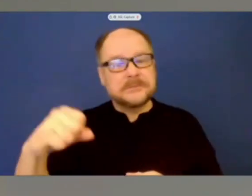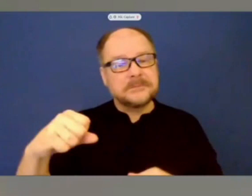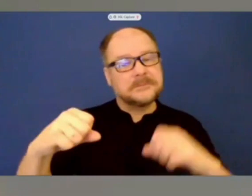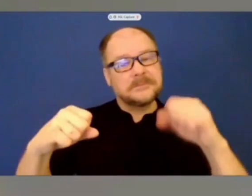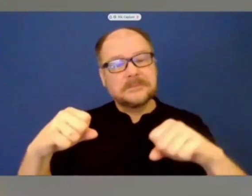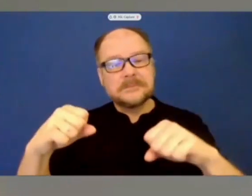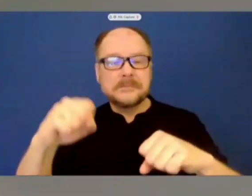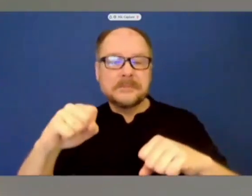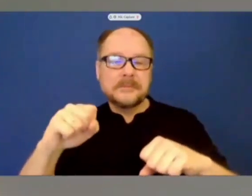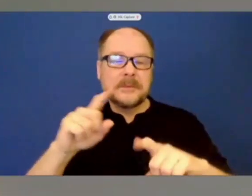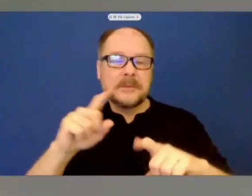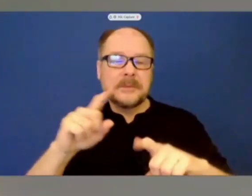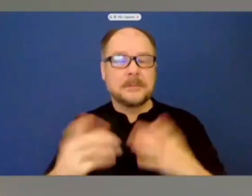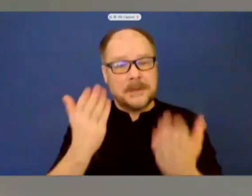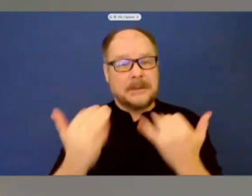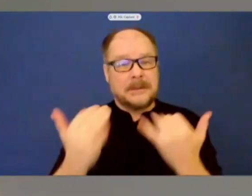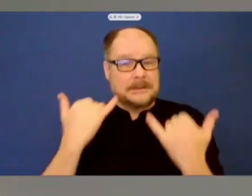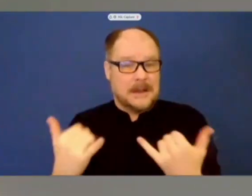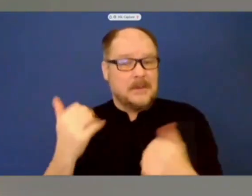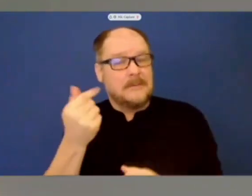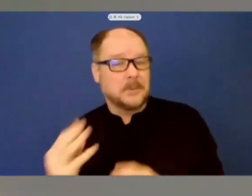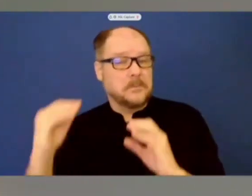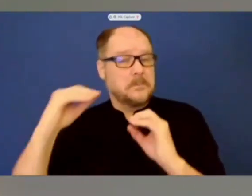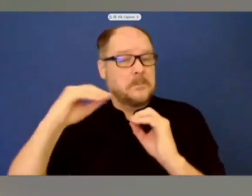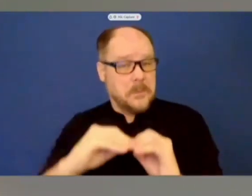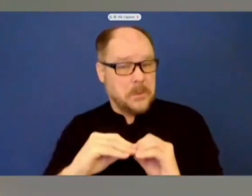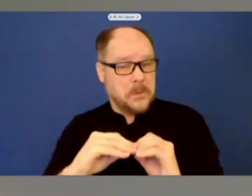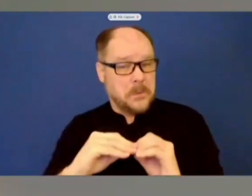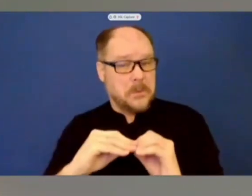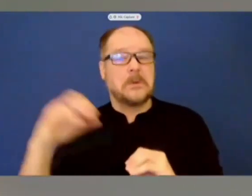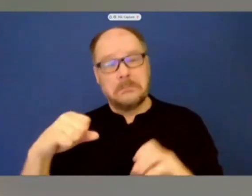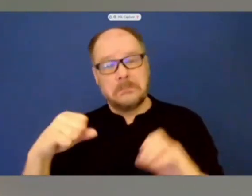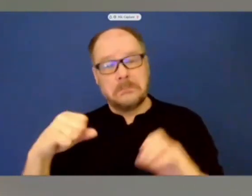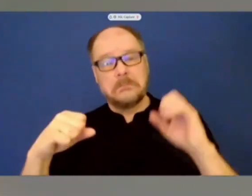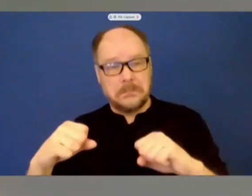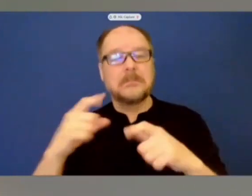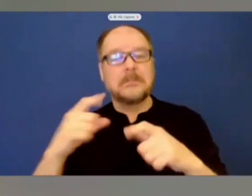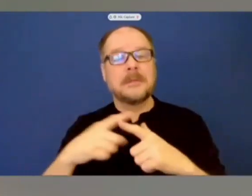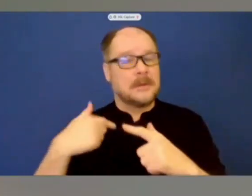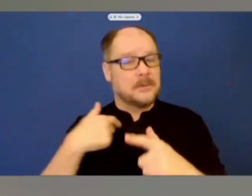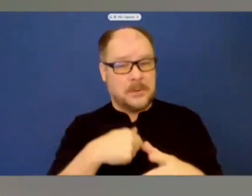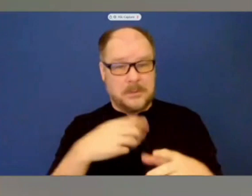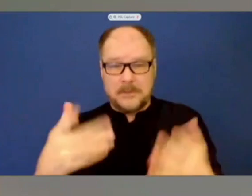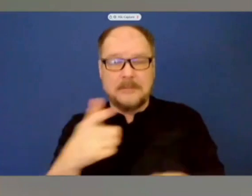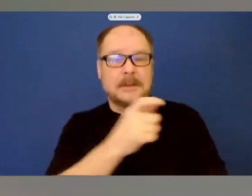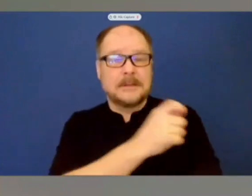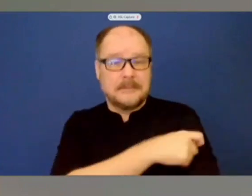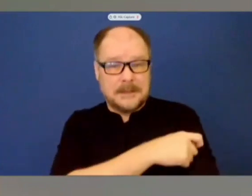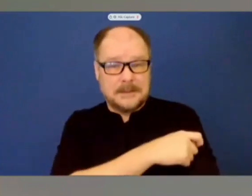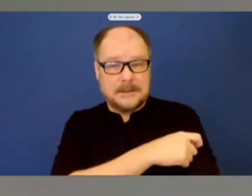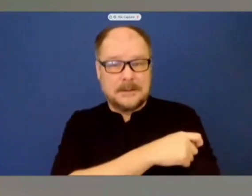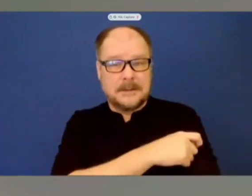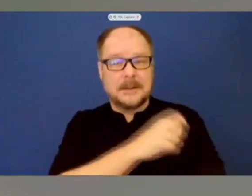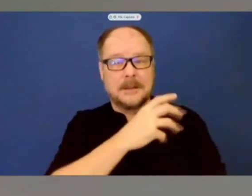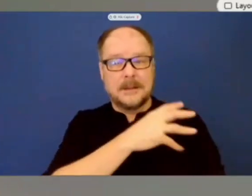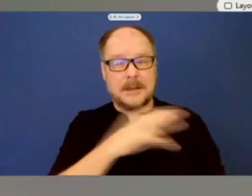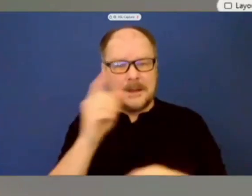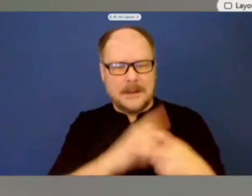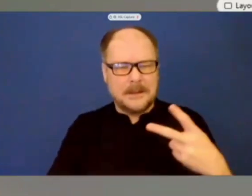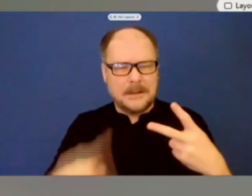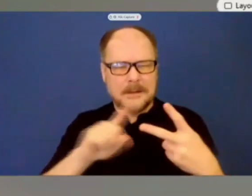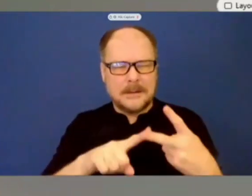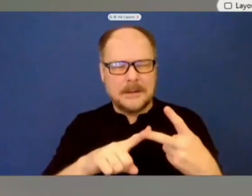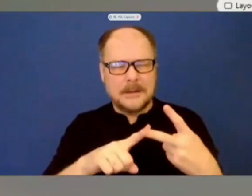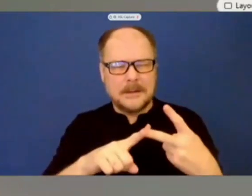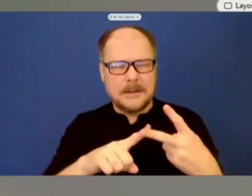few more who may be interested at this point. So we'll make that vaccine readily available. And I'm not sure I'll answer the